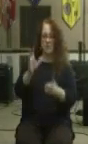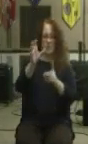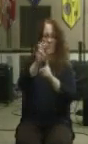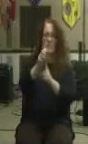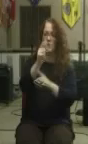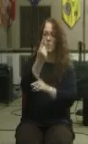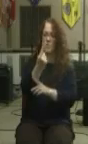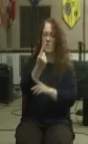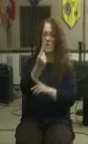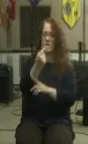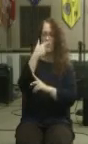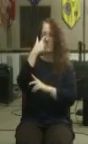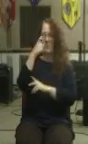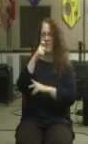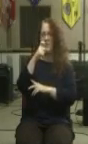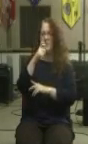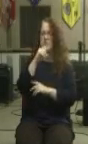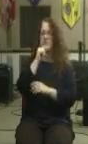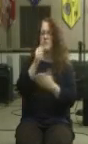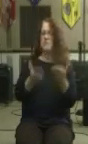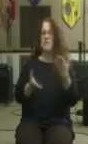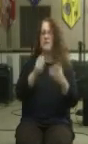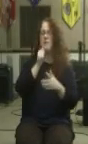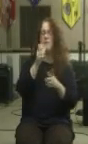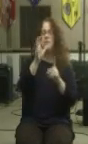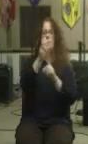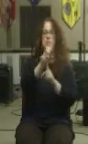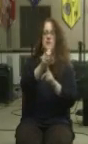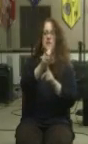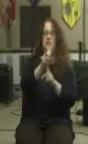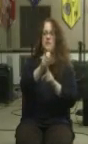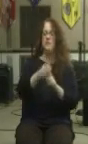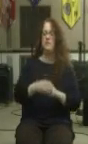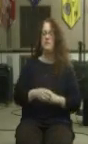Reach one before they become unreachable.